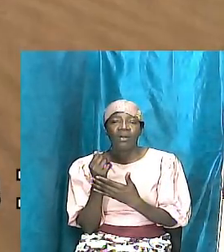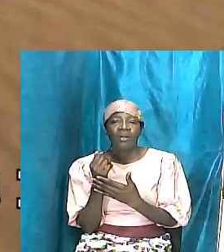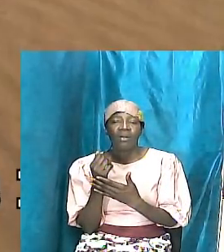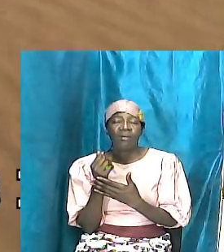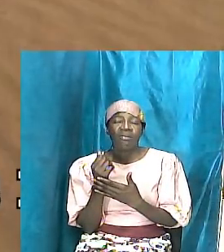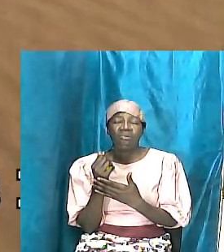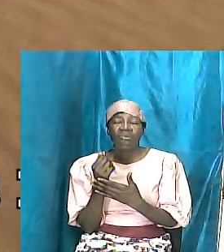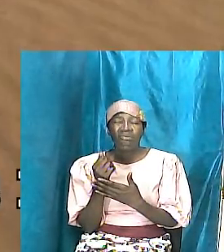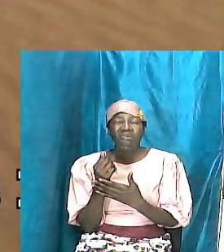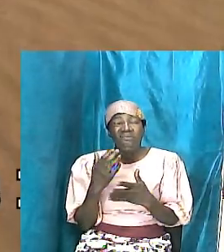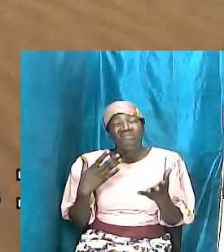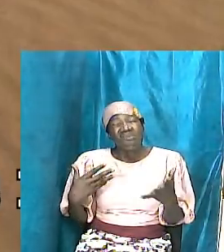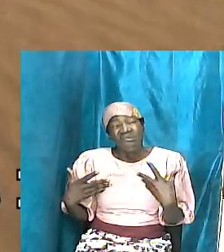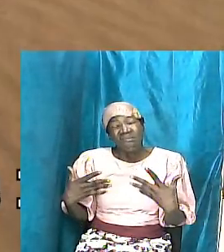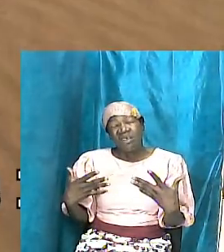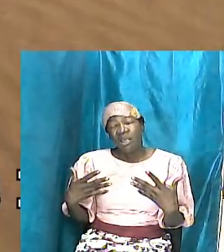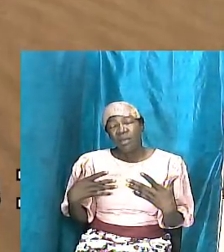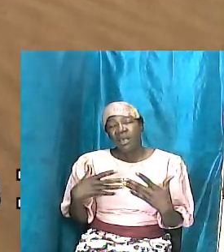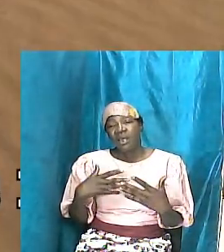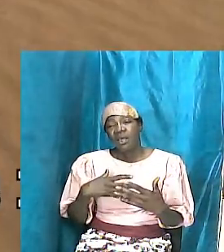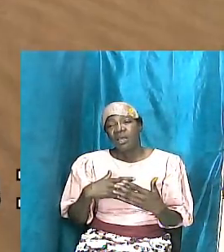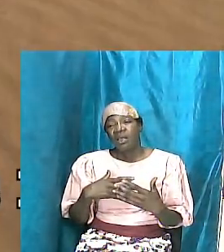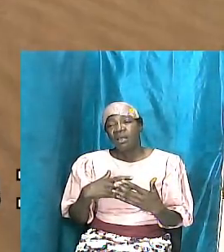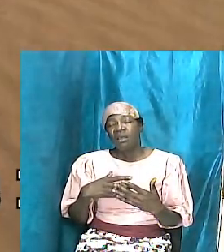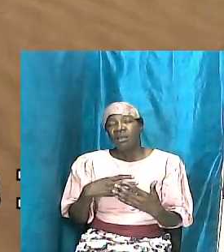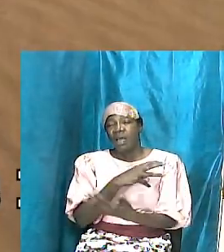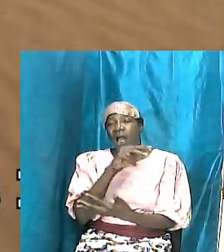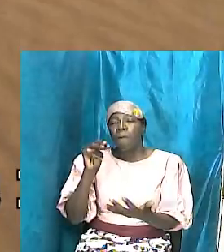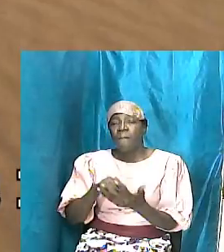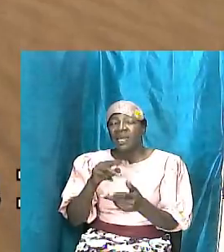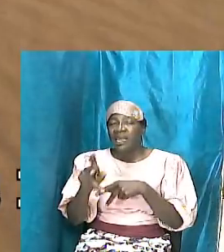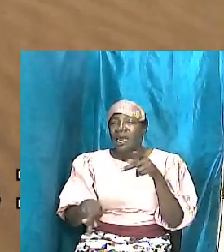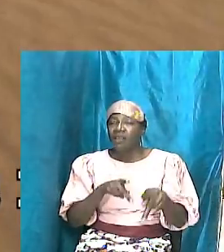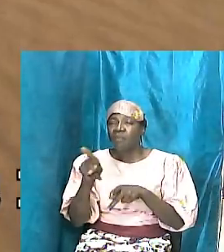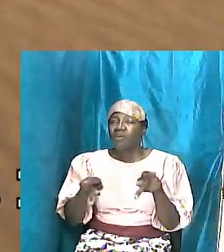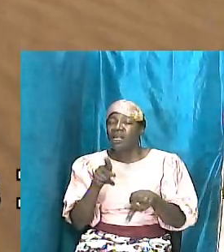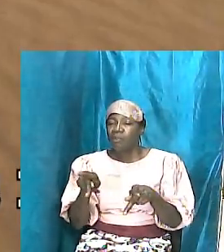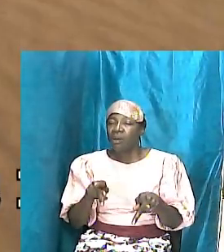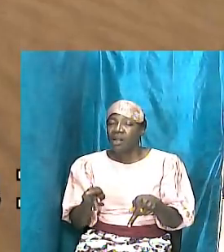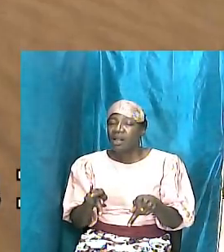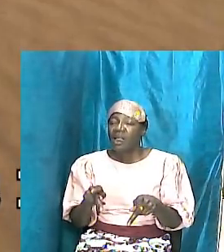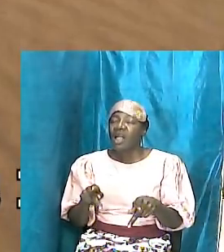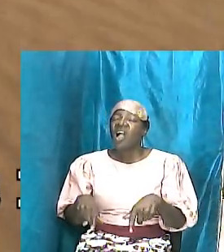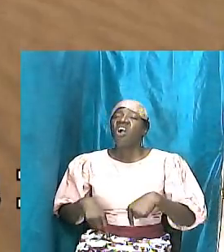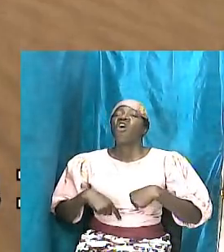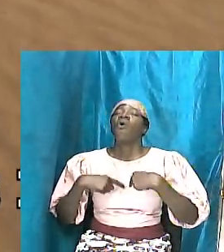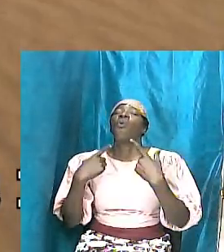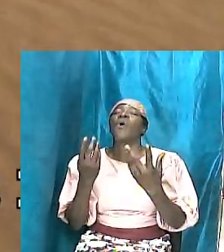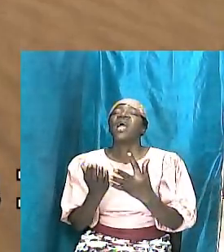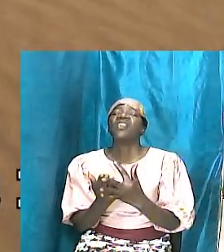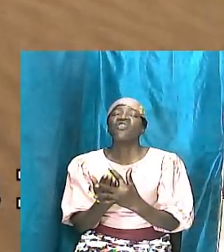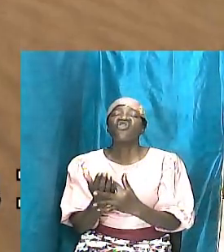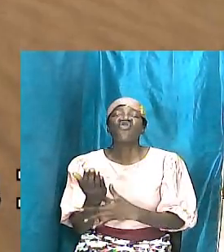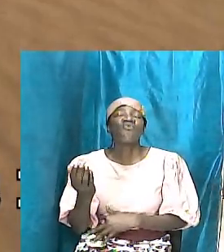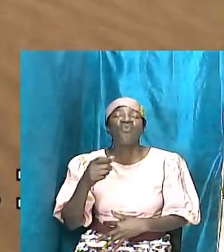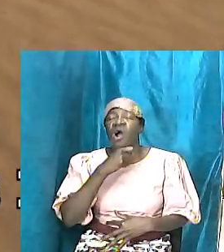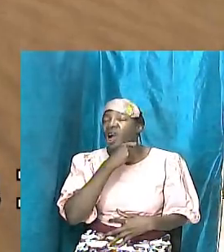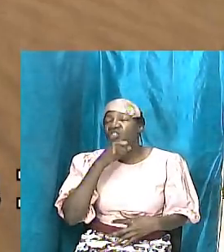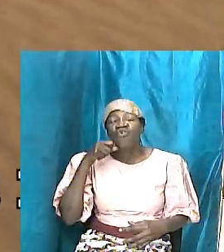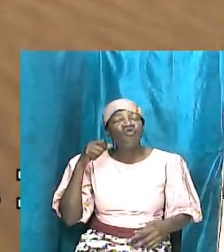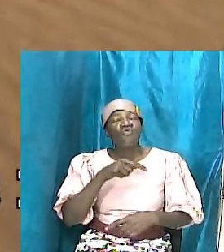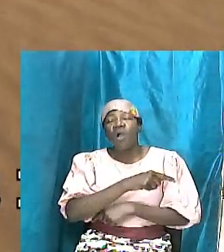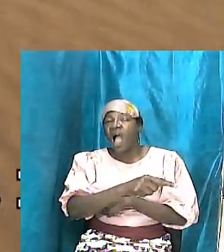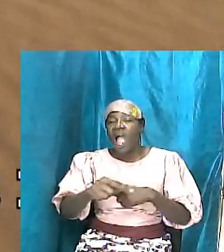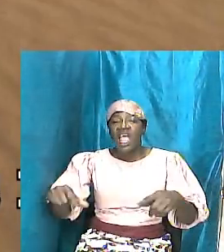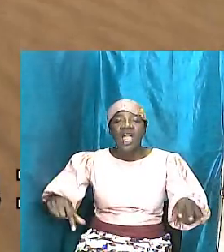somewhat over a million people, and they went through on dry ground through the